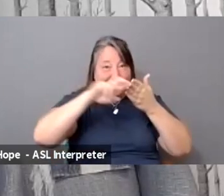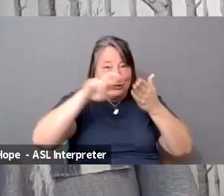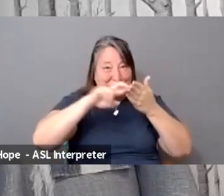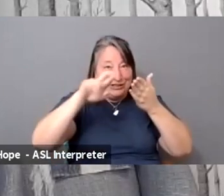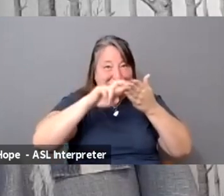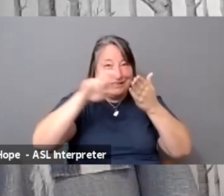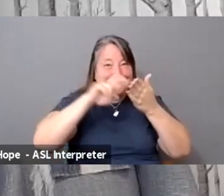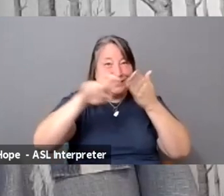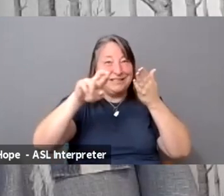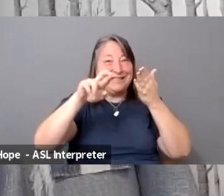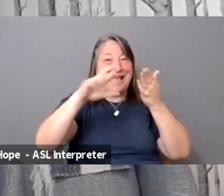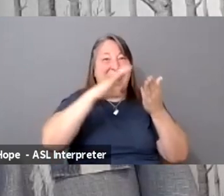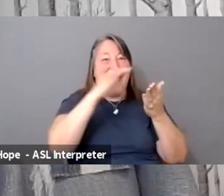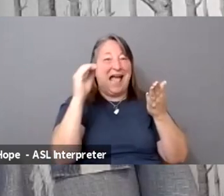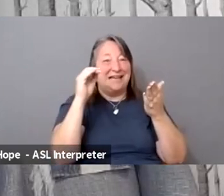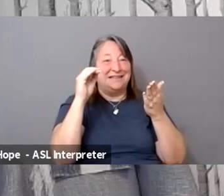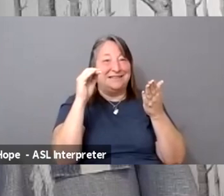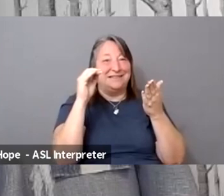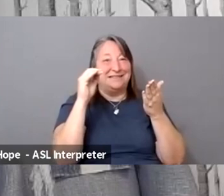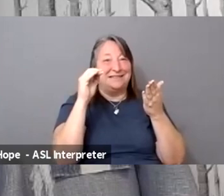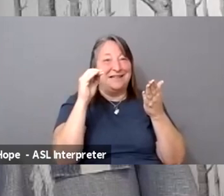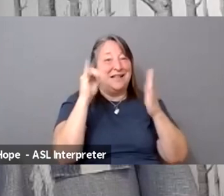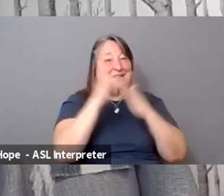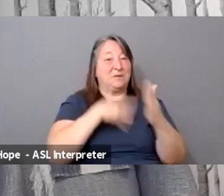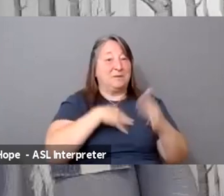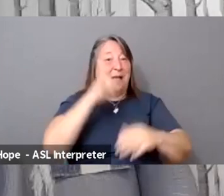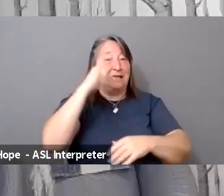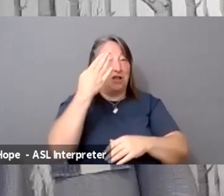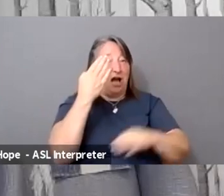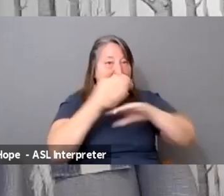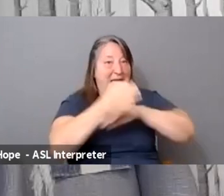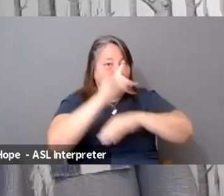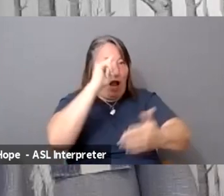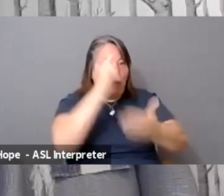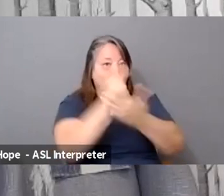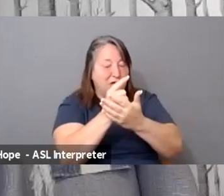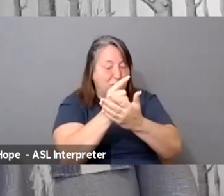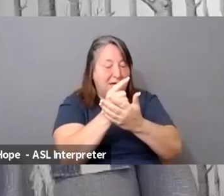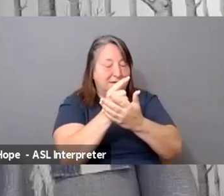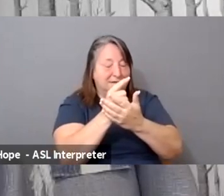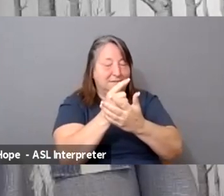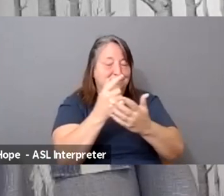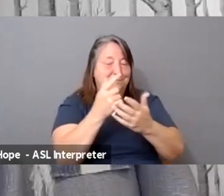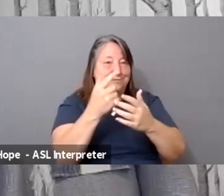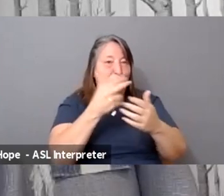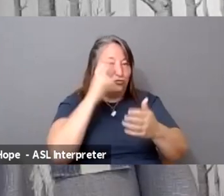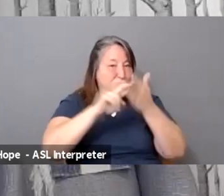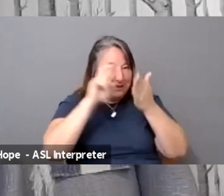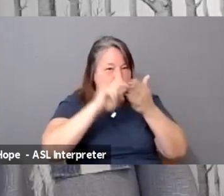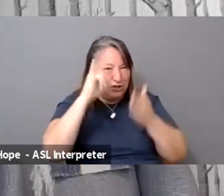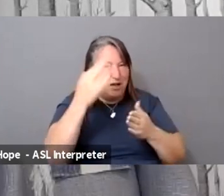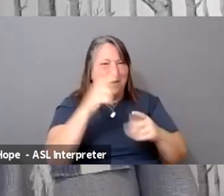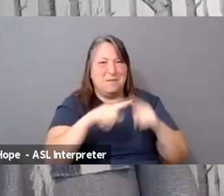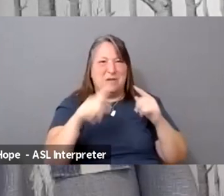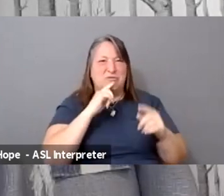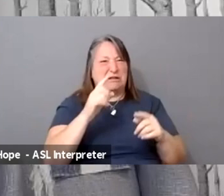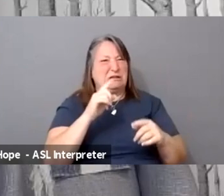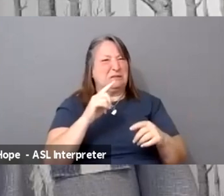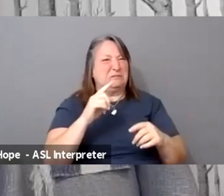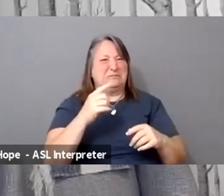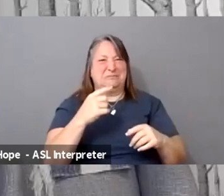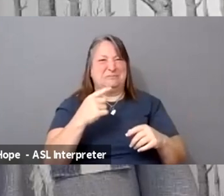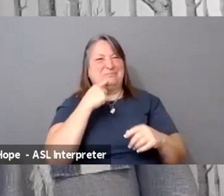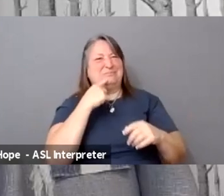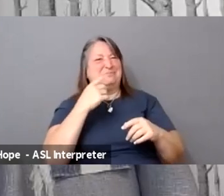And that was my job after I graduated, but I was incredibly miserable, and I wanted to